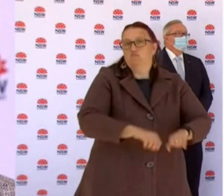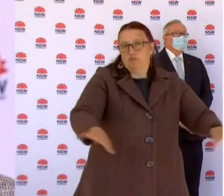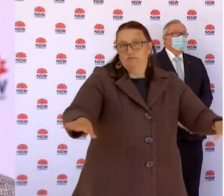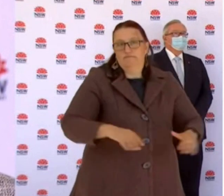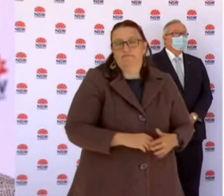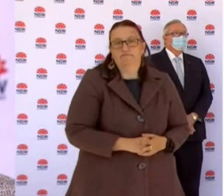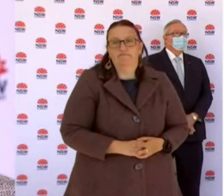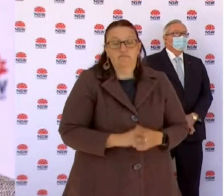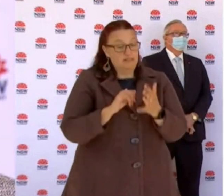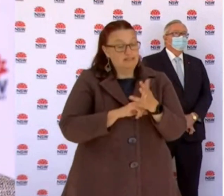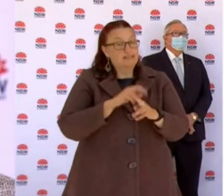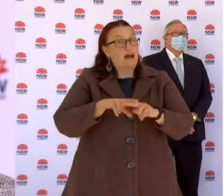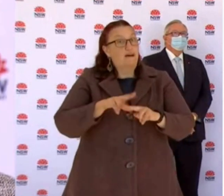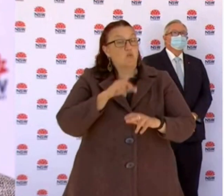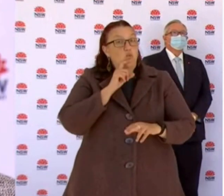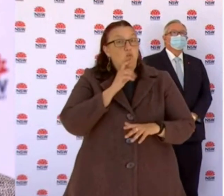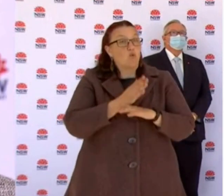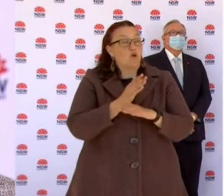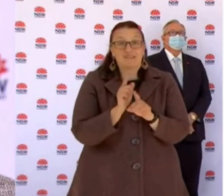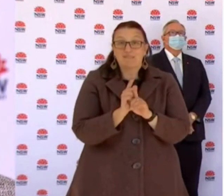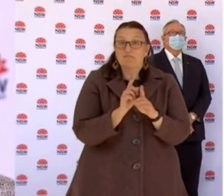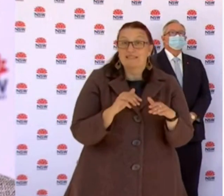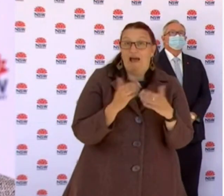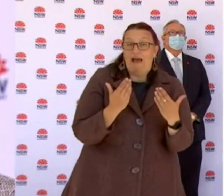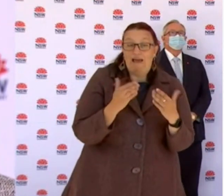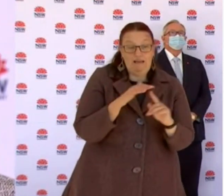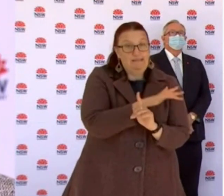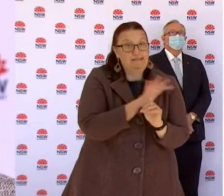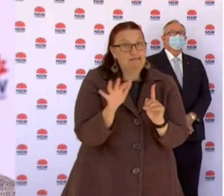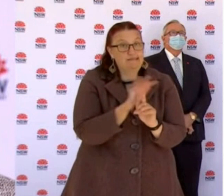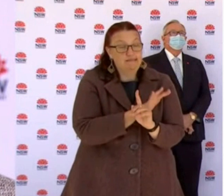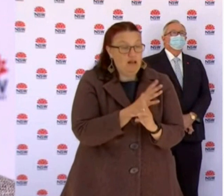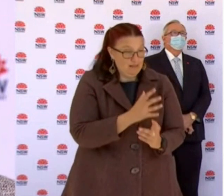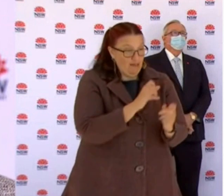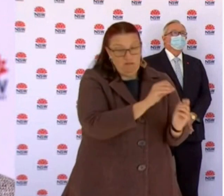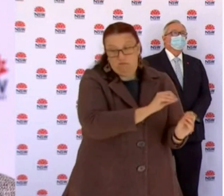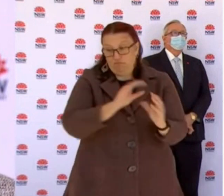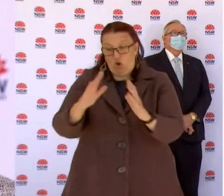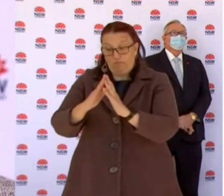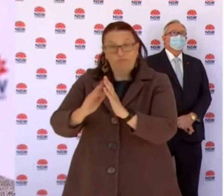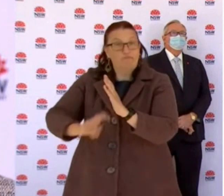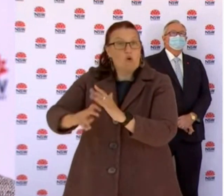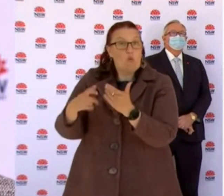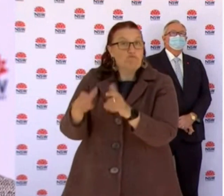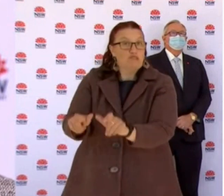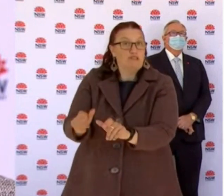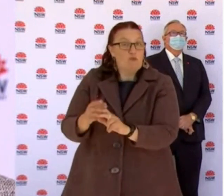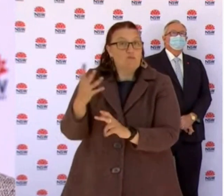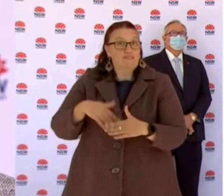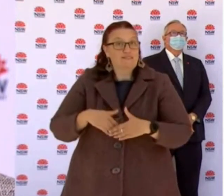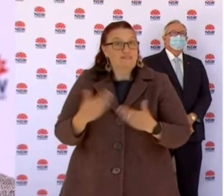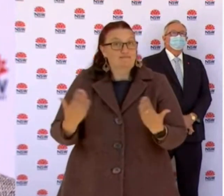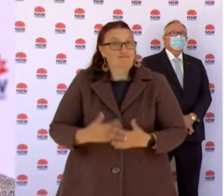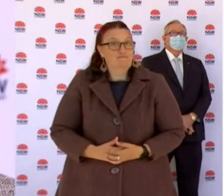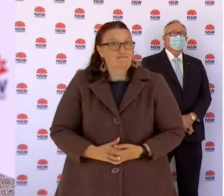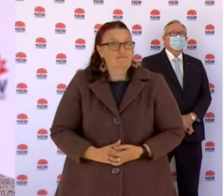at the time have been identified and put into that isolation for those 14 days, quarantine for 14 days. Can you give an assurance